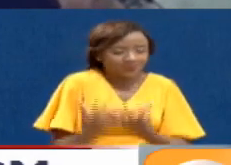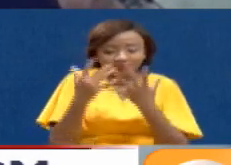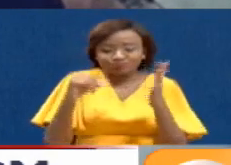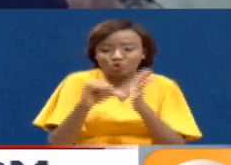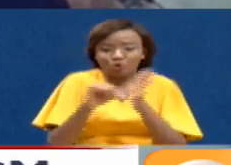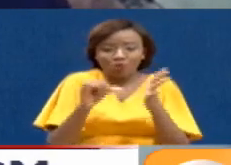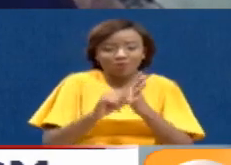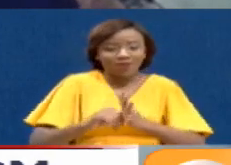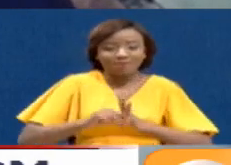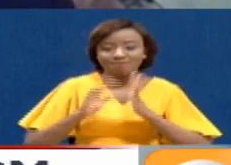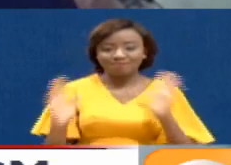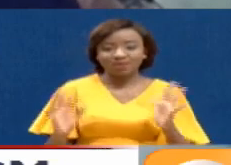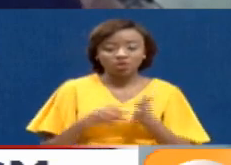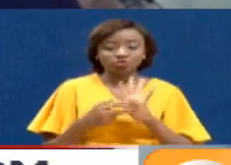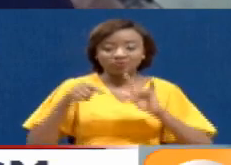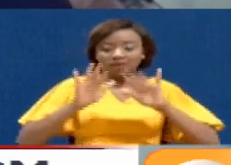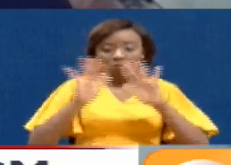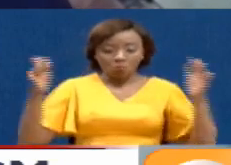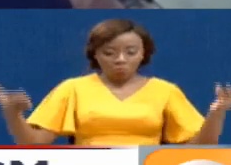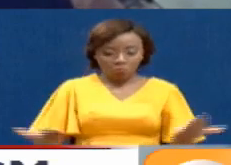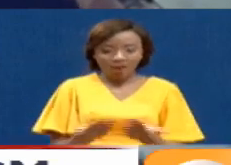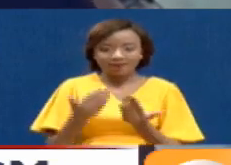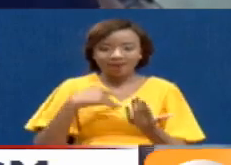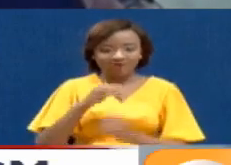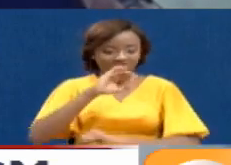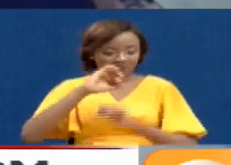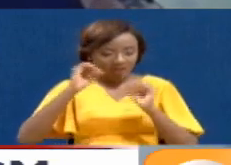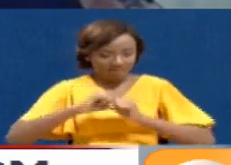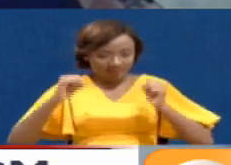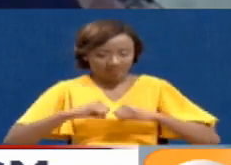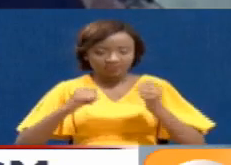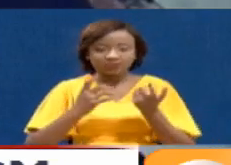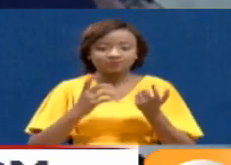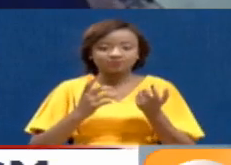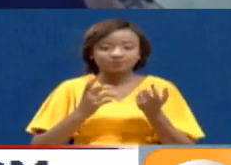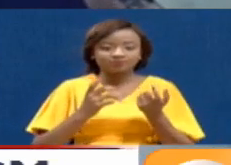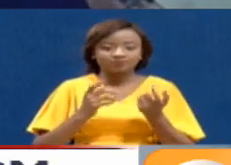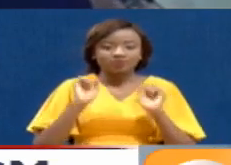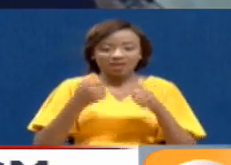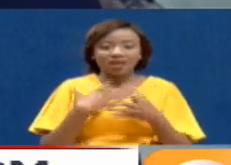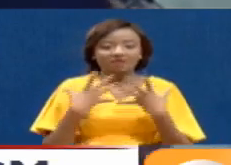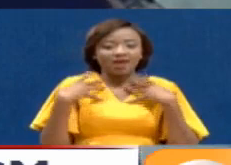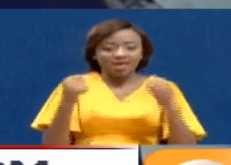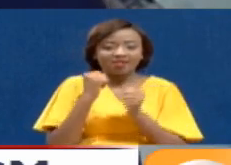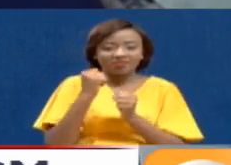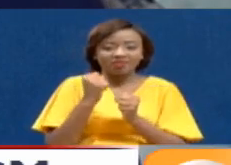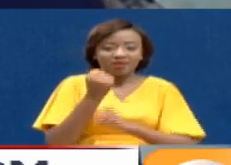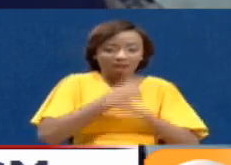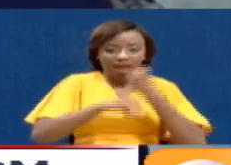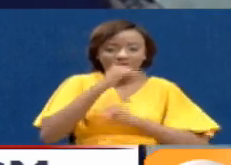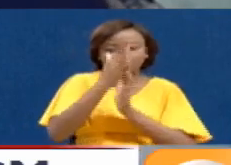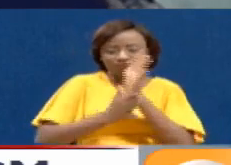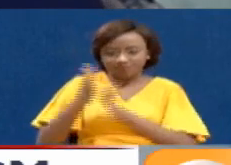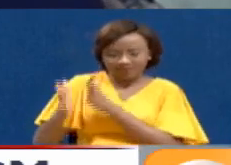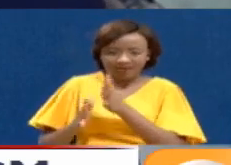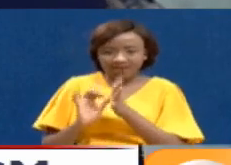you. So the world has the ability to have a health financial plan as a first step.